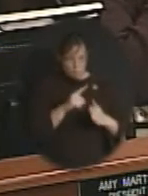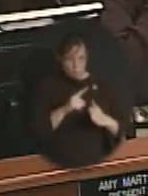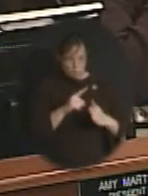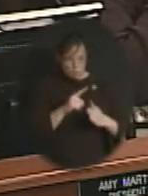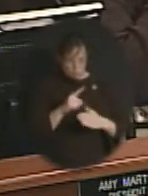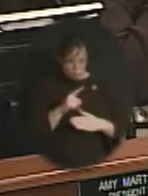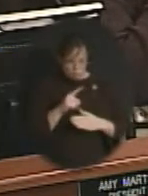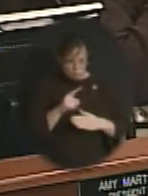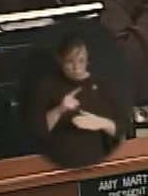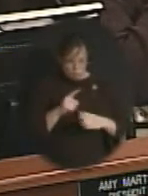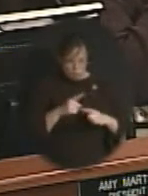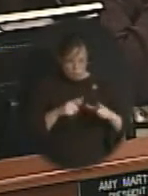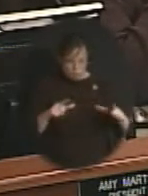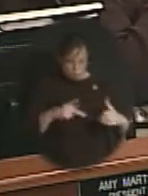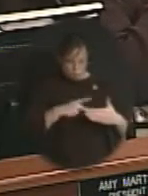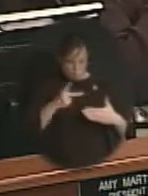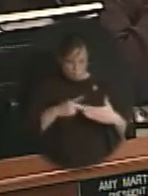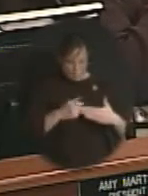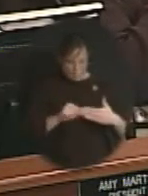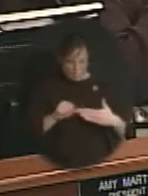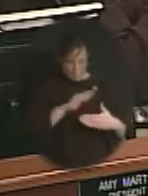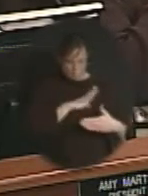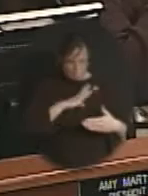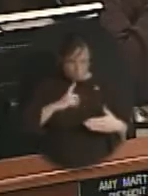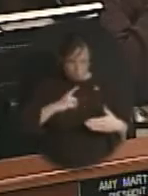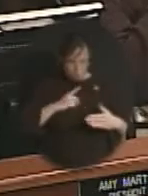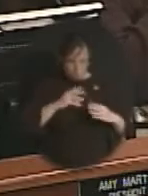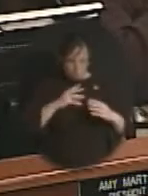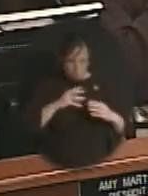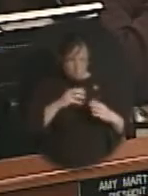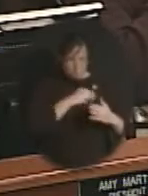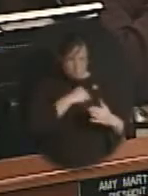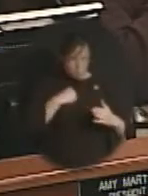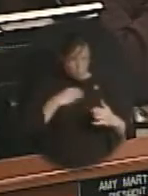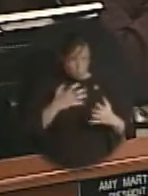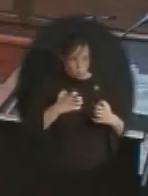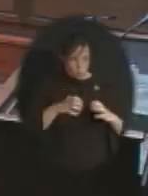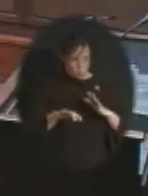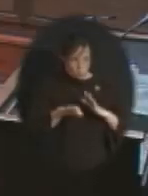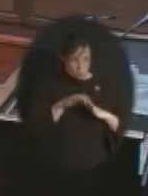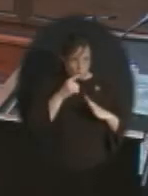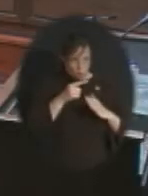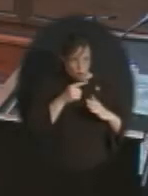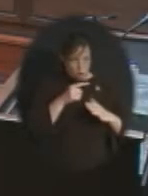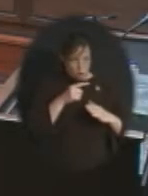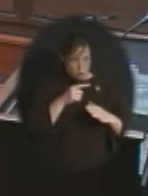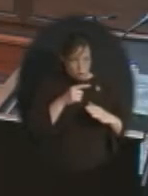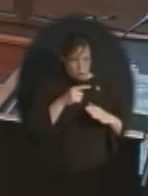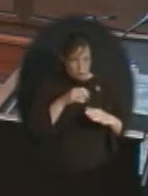language program. Would any board members like to pull any of these items for discussion or separate vote?